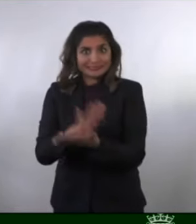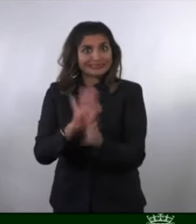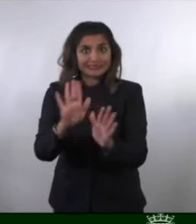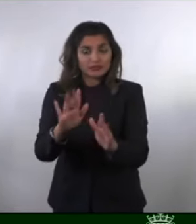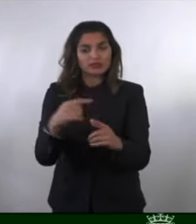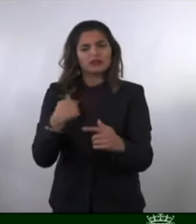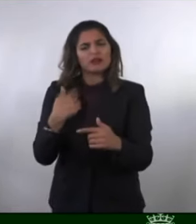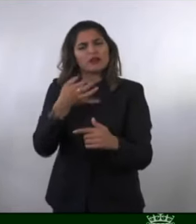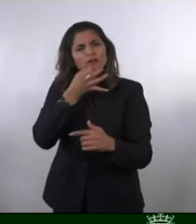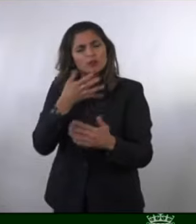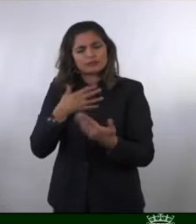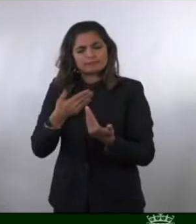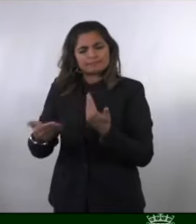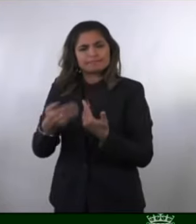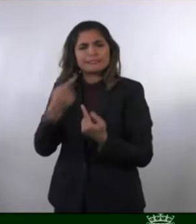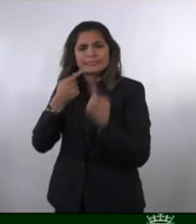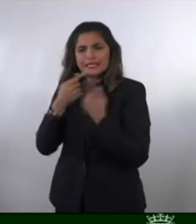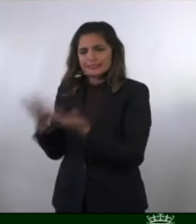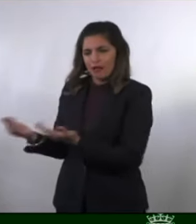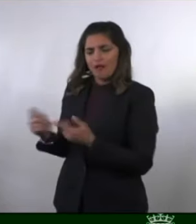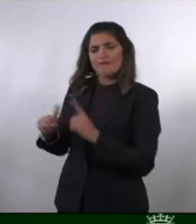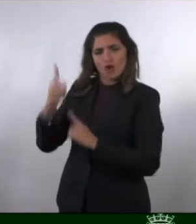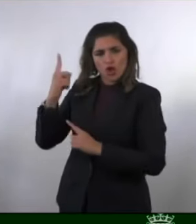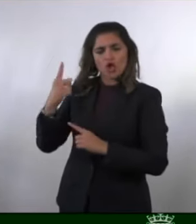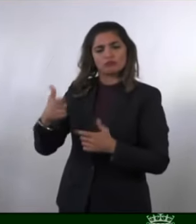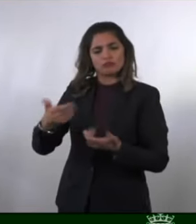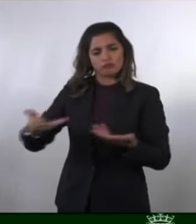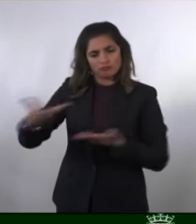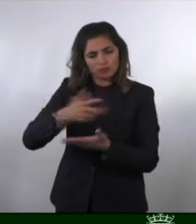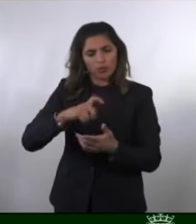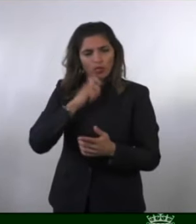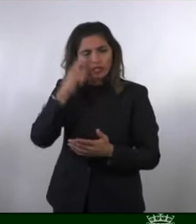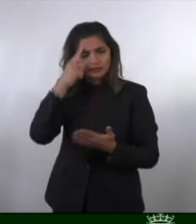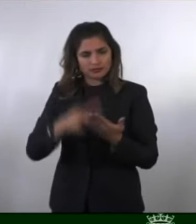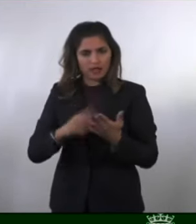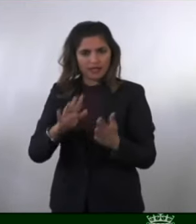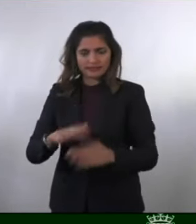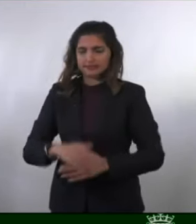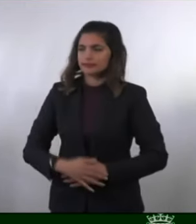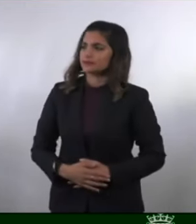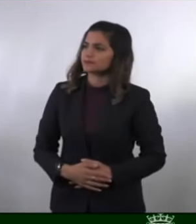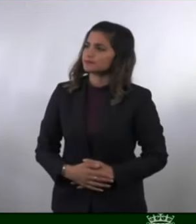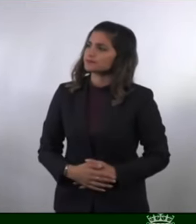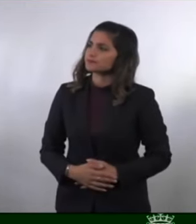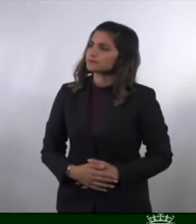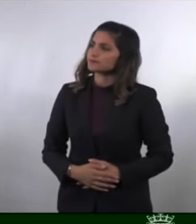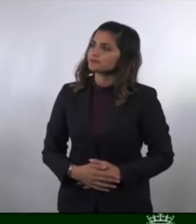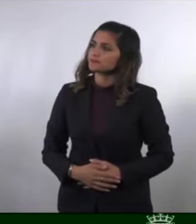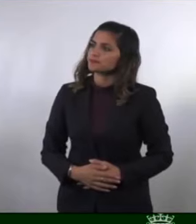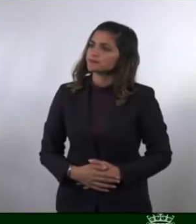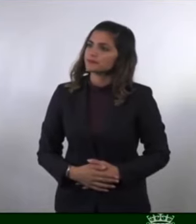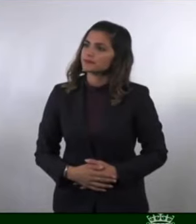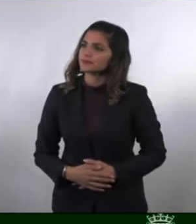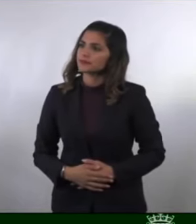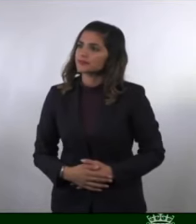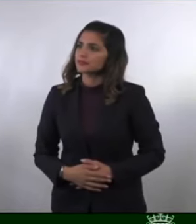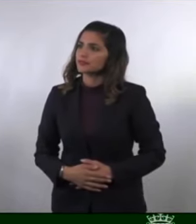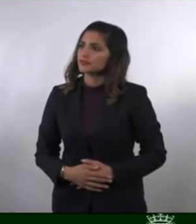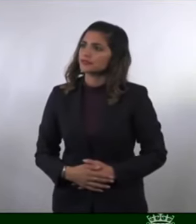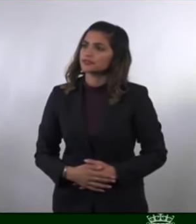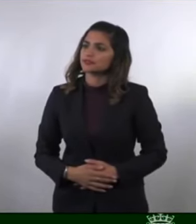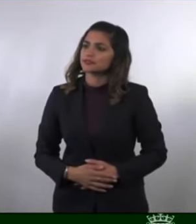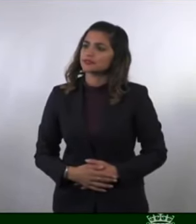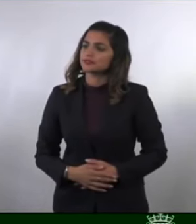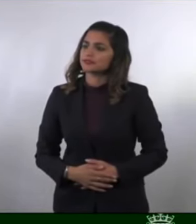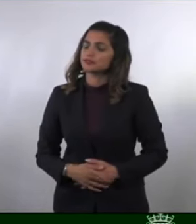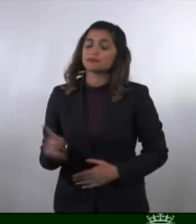data before we can take those final decisions. Let's head down to Brighton with Caroline Lucas. Caroline Lucas. Thank you, Mr.